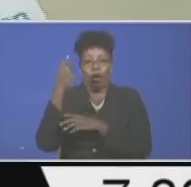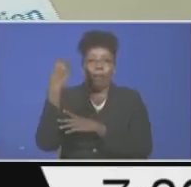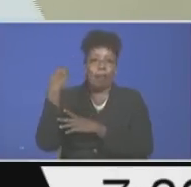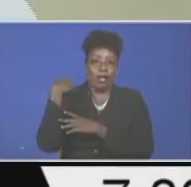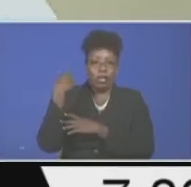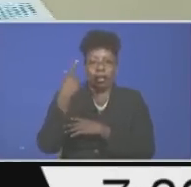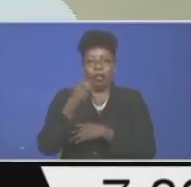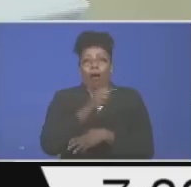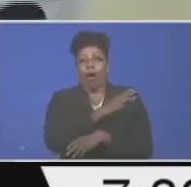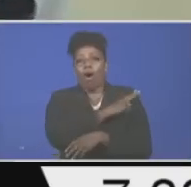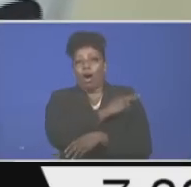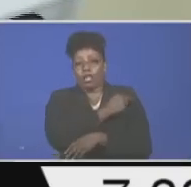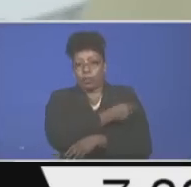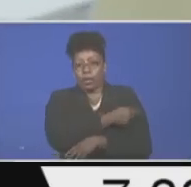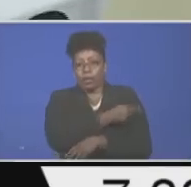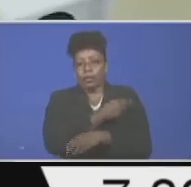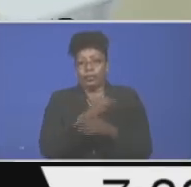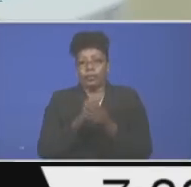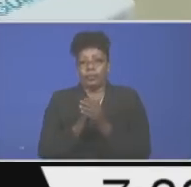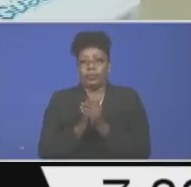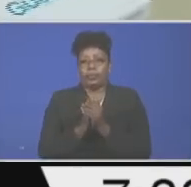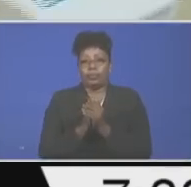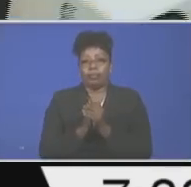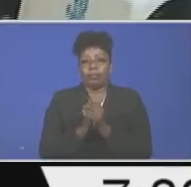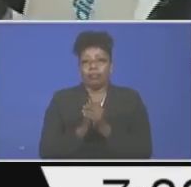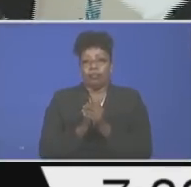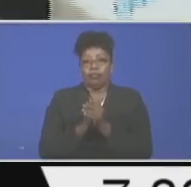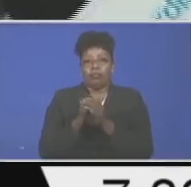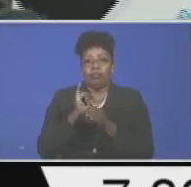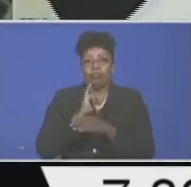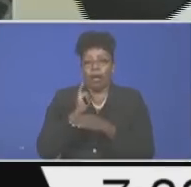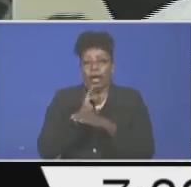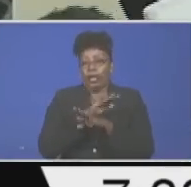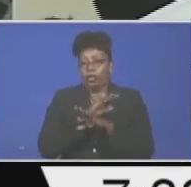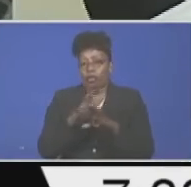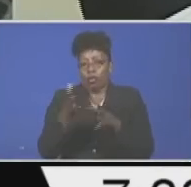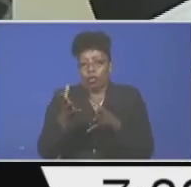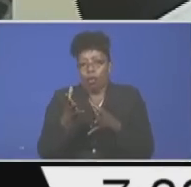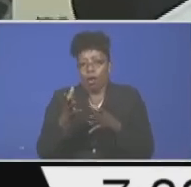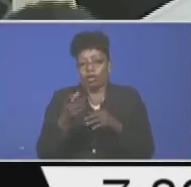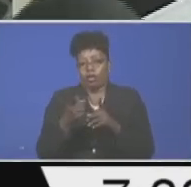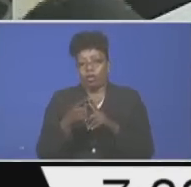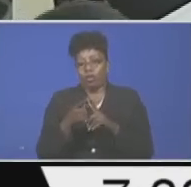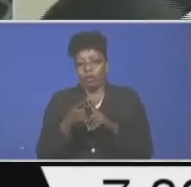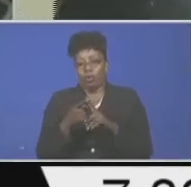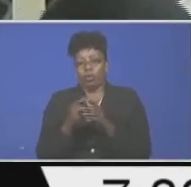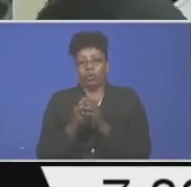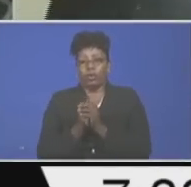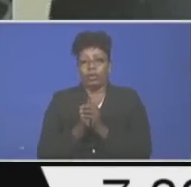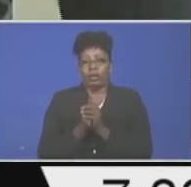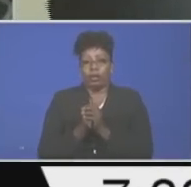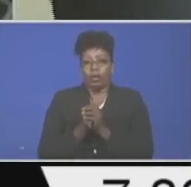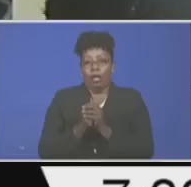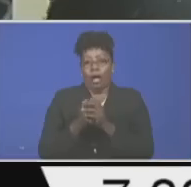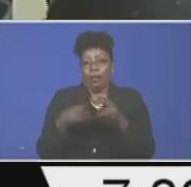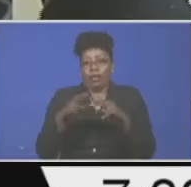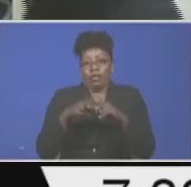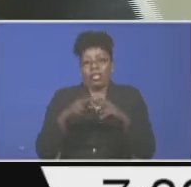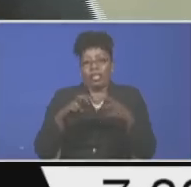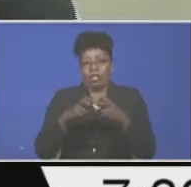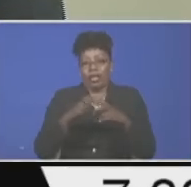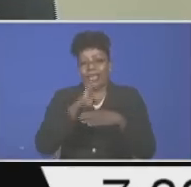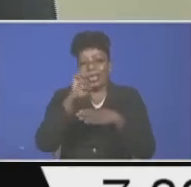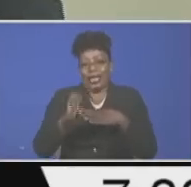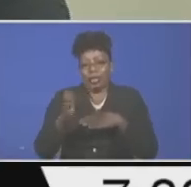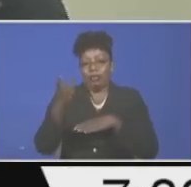the hospital. I don't want to conflate issues. At the end of